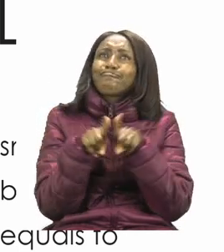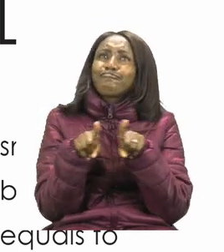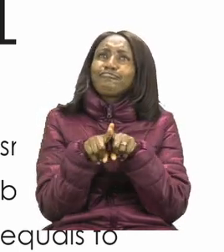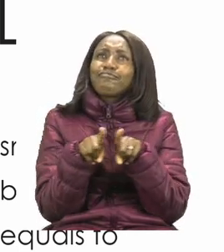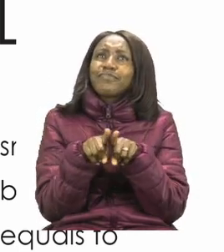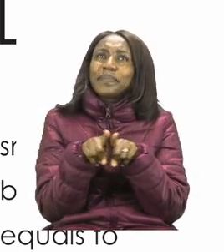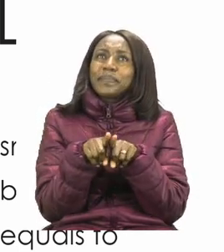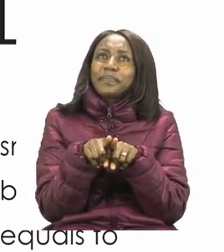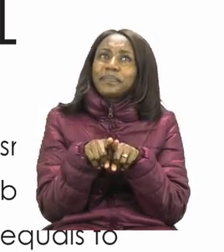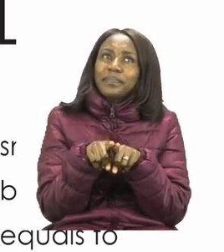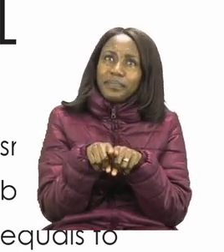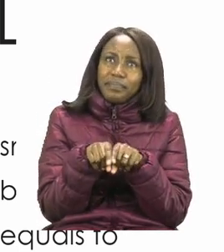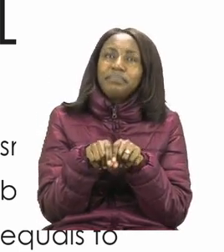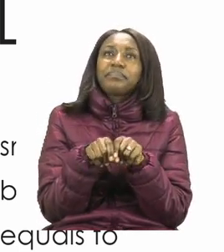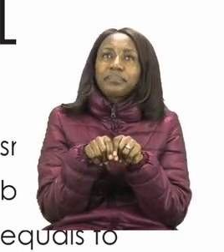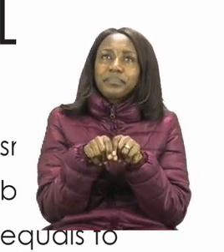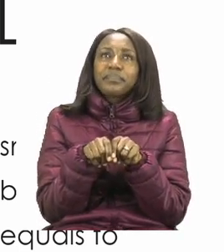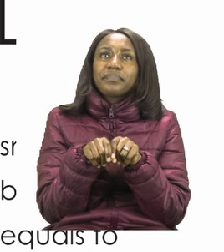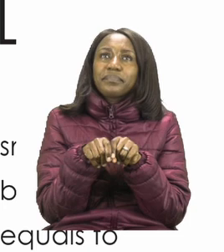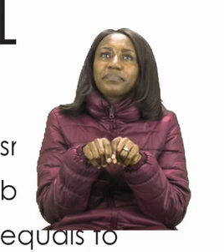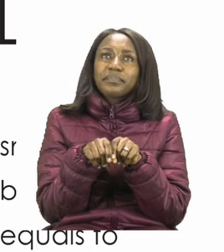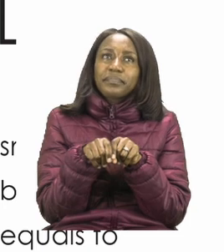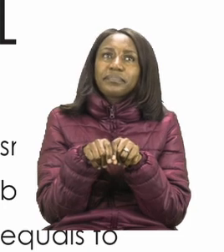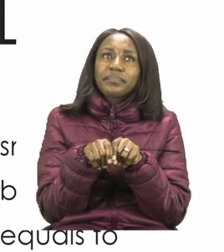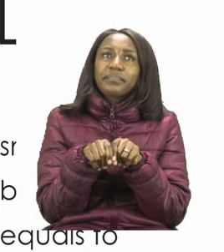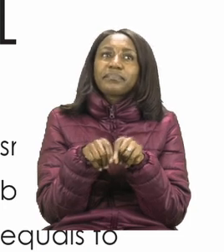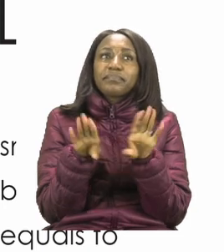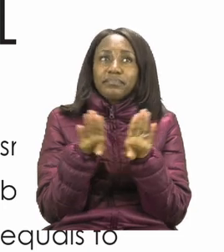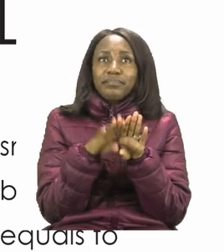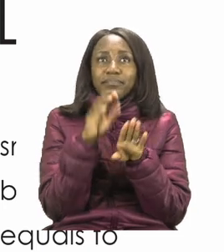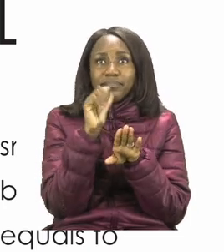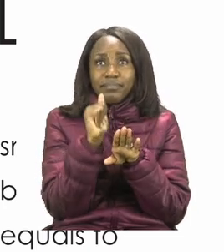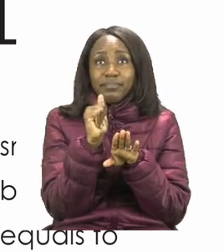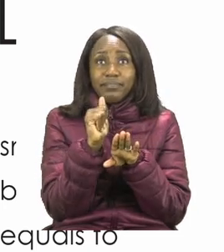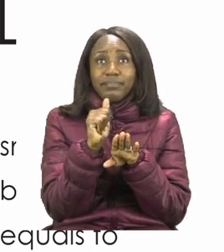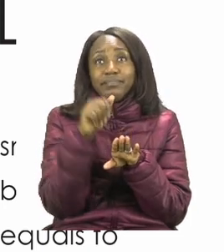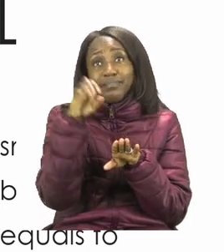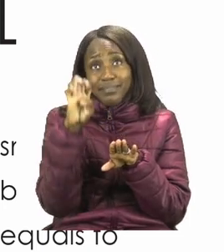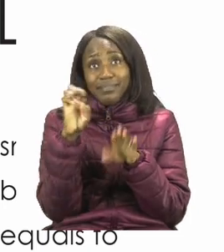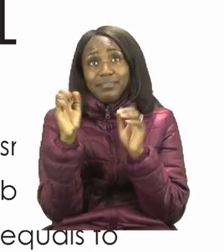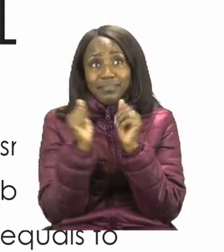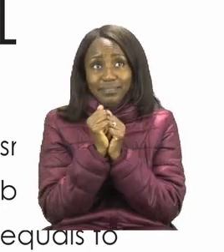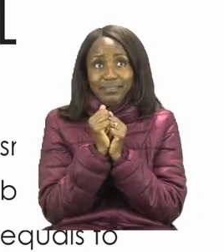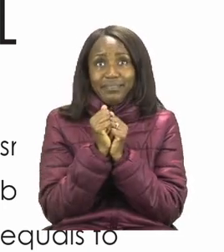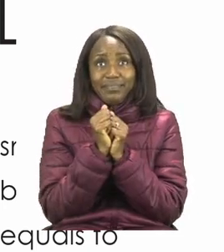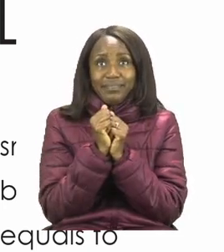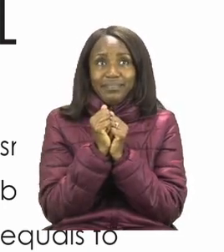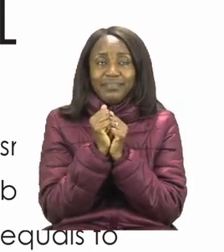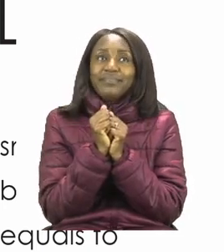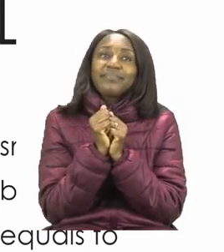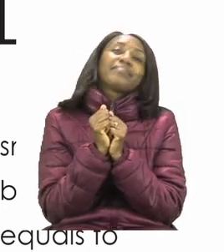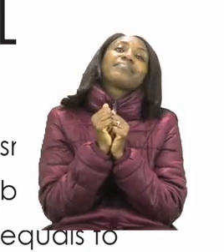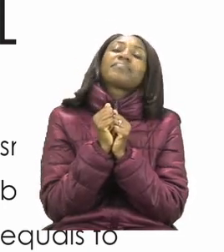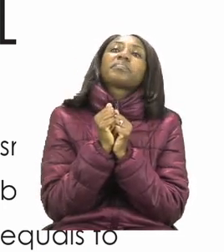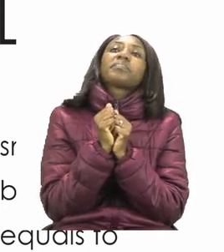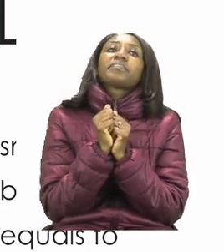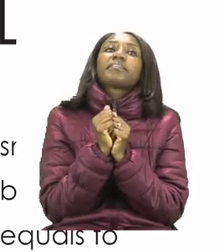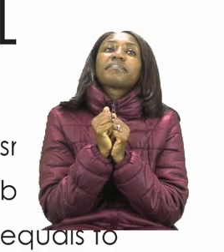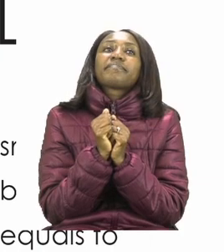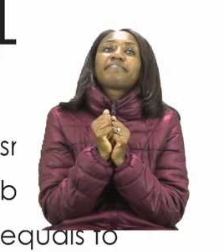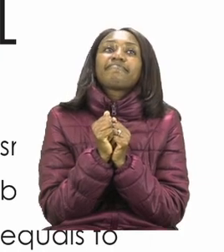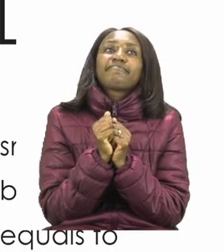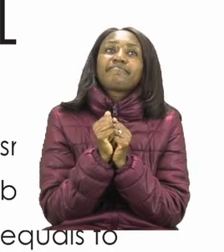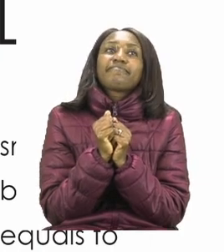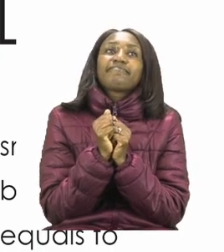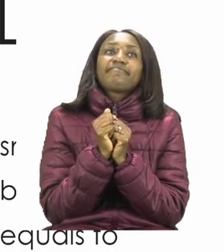to. So we're going to do A and E together. Let's take a look at the board.